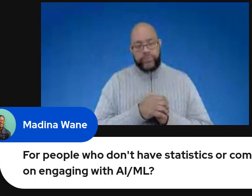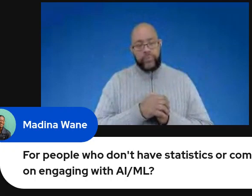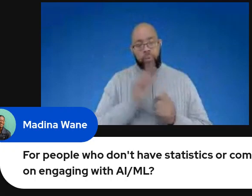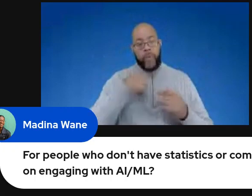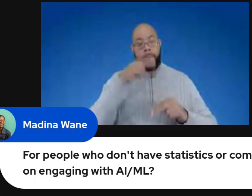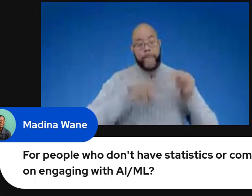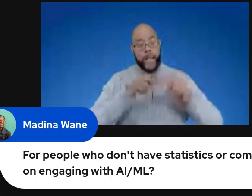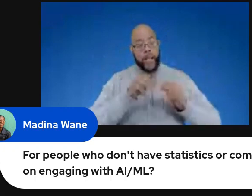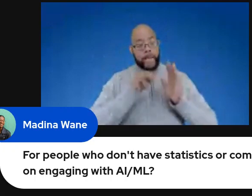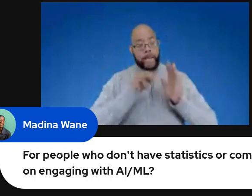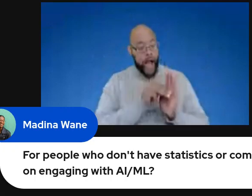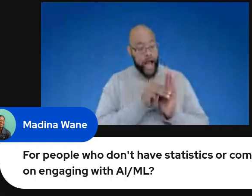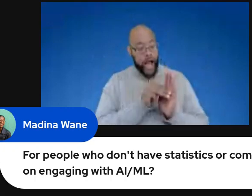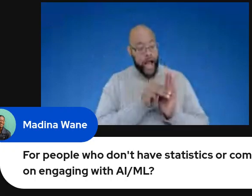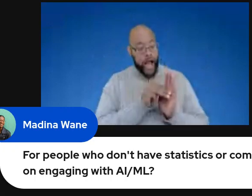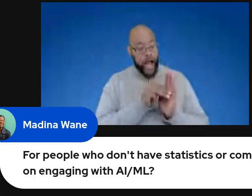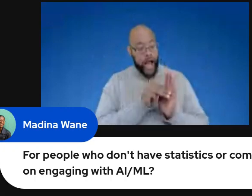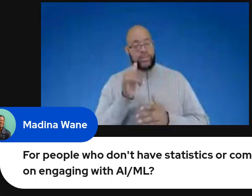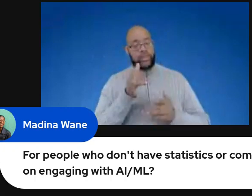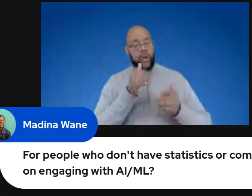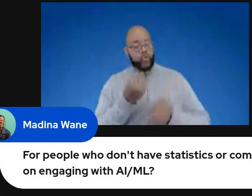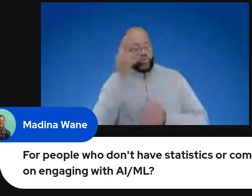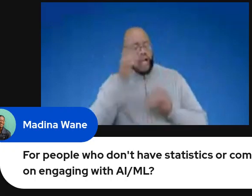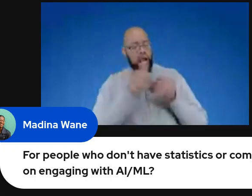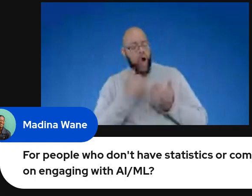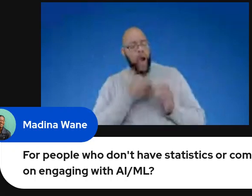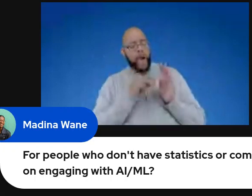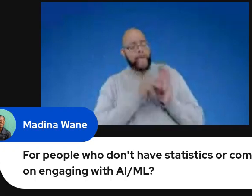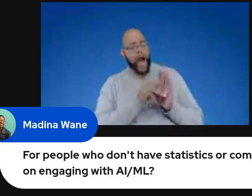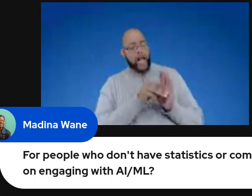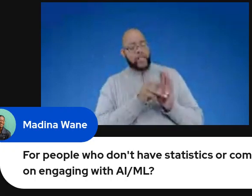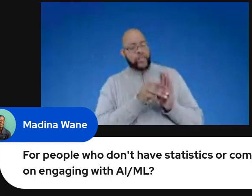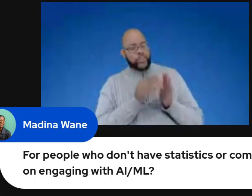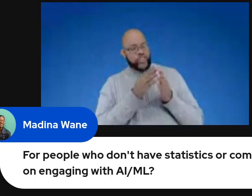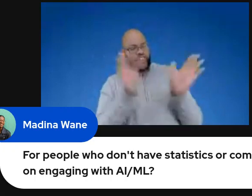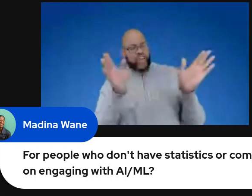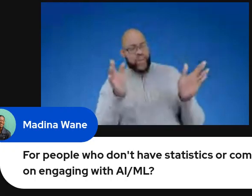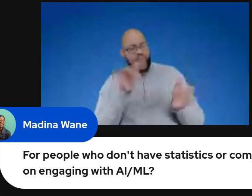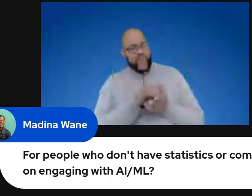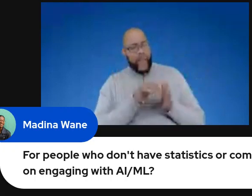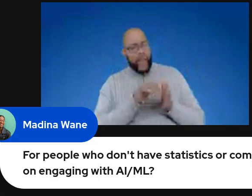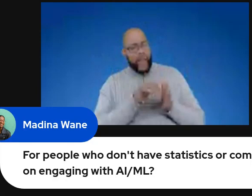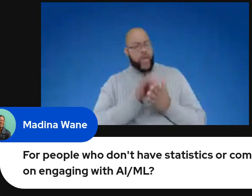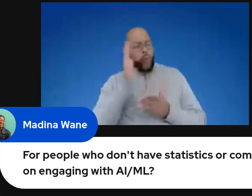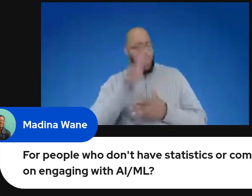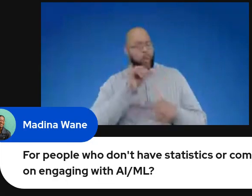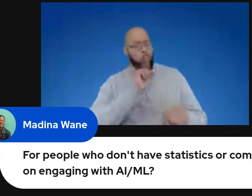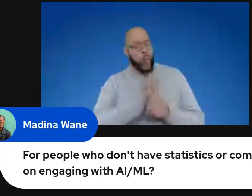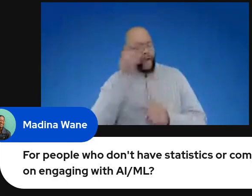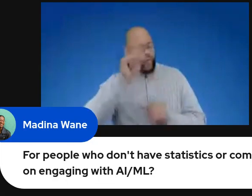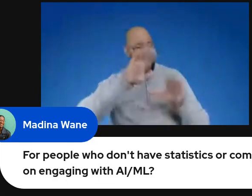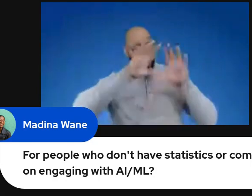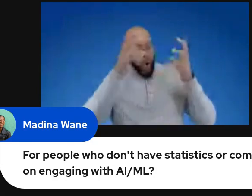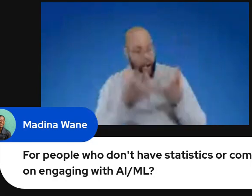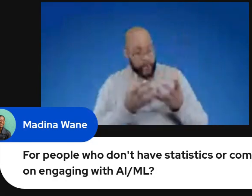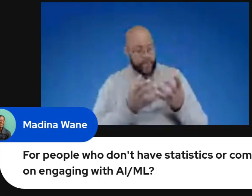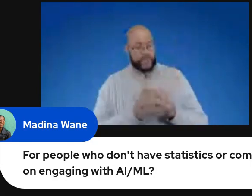models, like understanding, how do our models generalize? Is this a model that's going to work for the entire